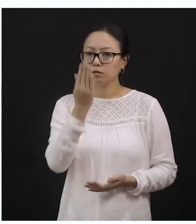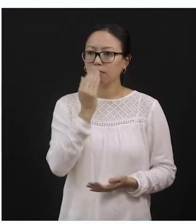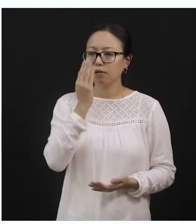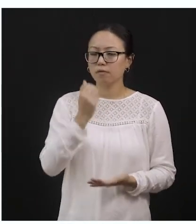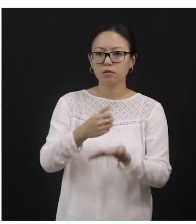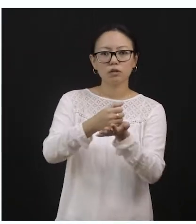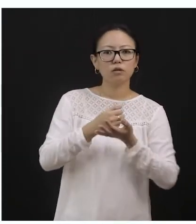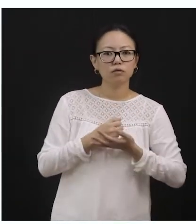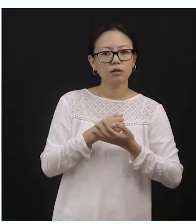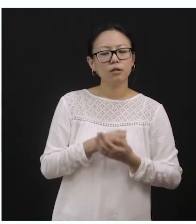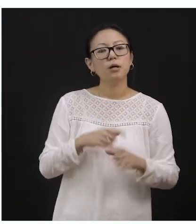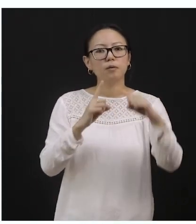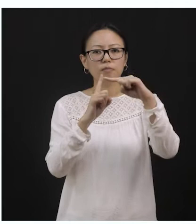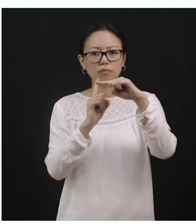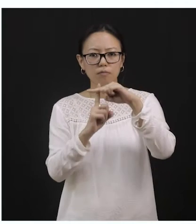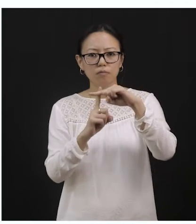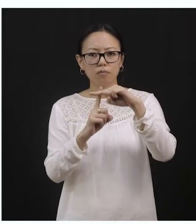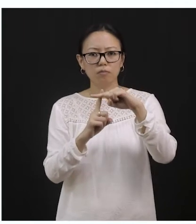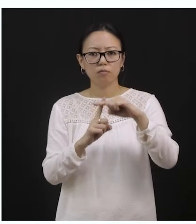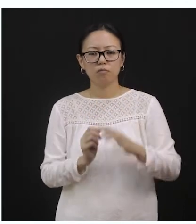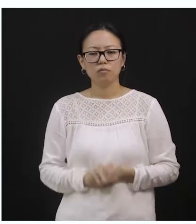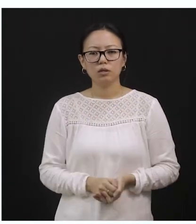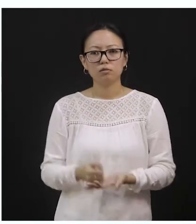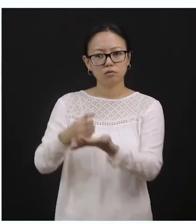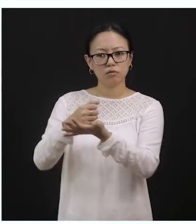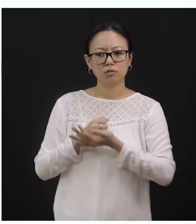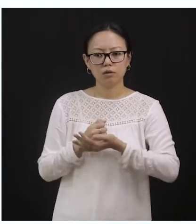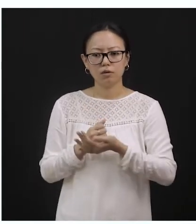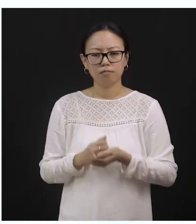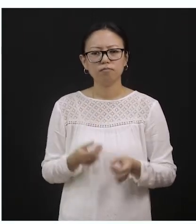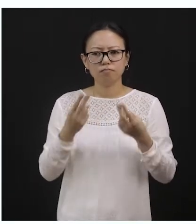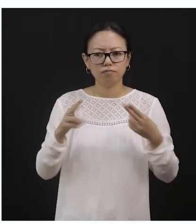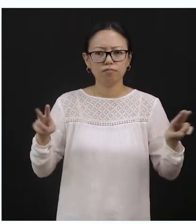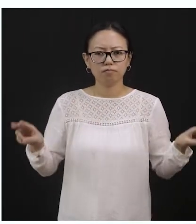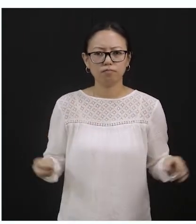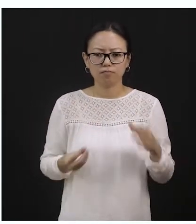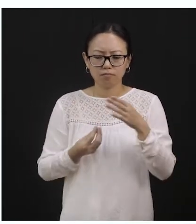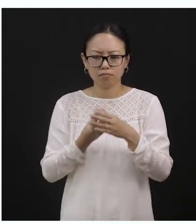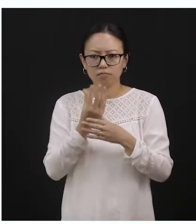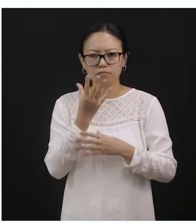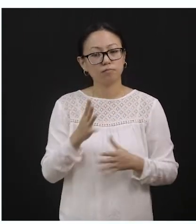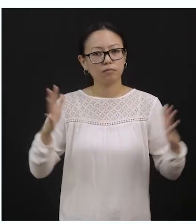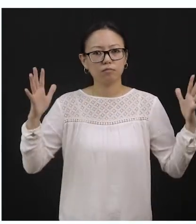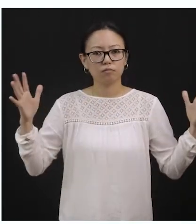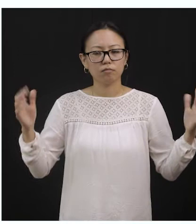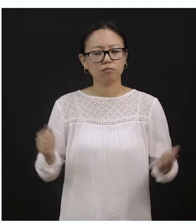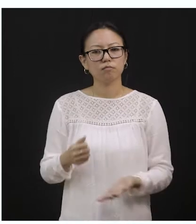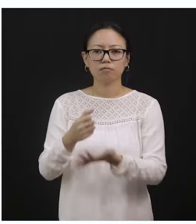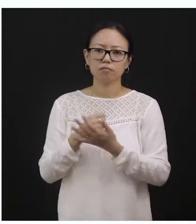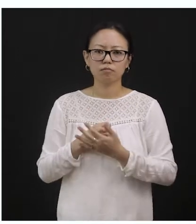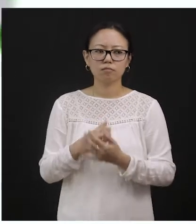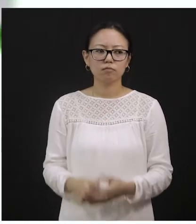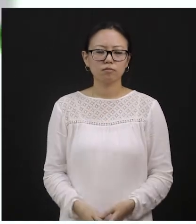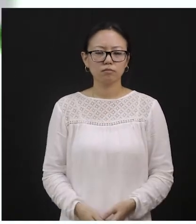honey, and they also contributes in the process of pollination. So this is all about bee.